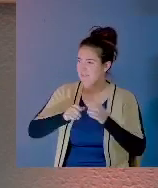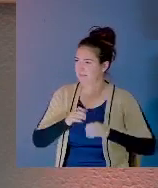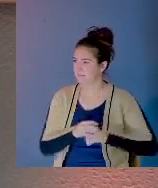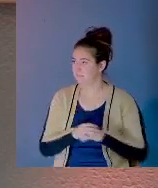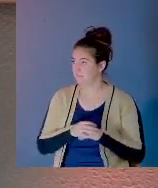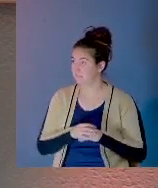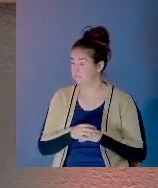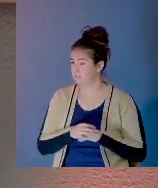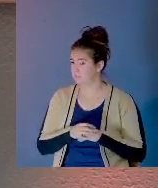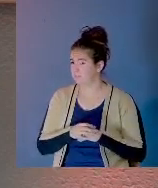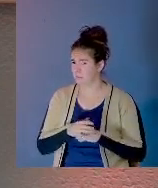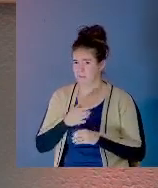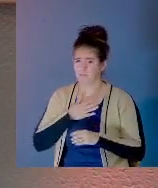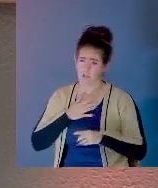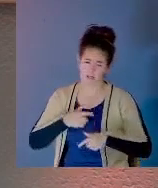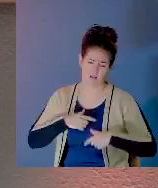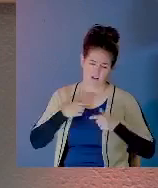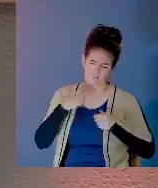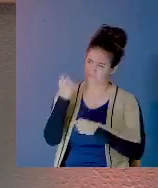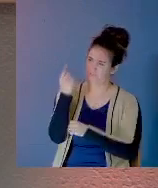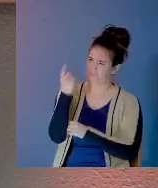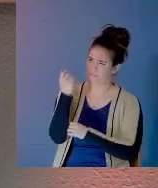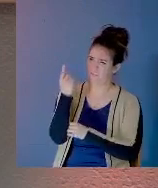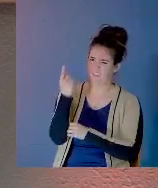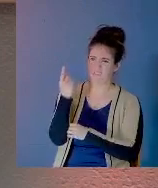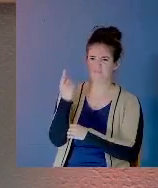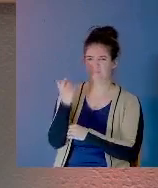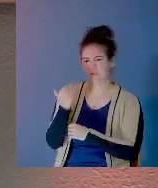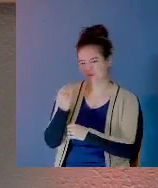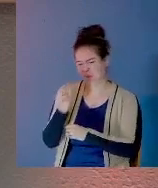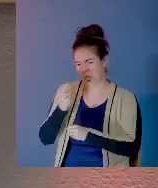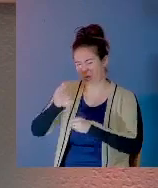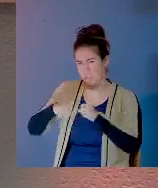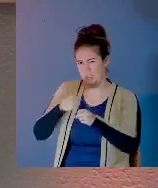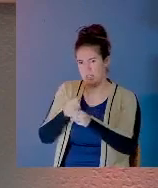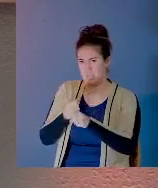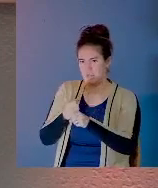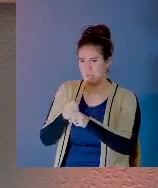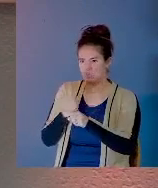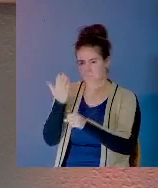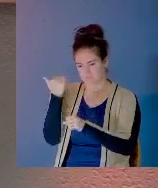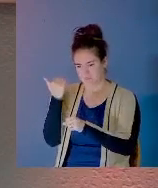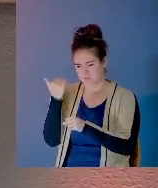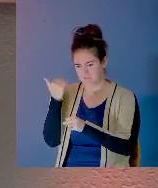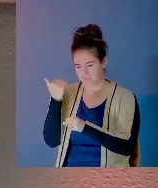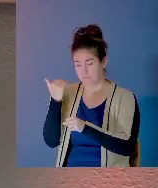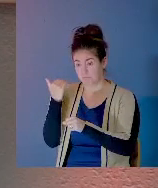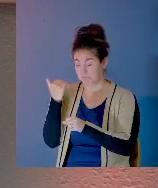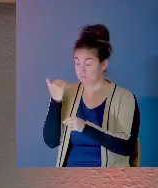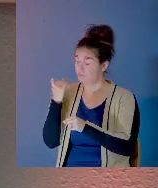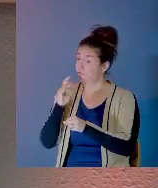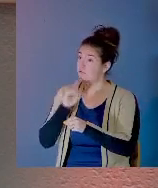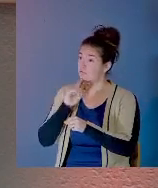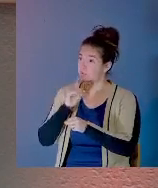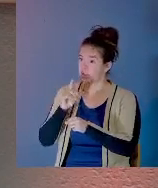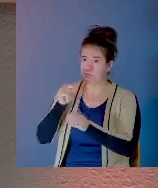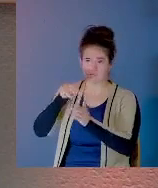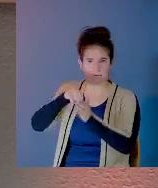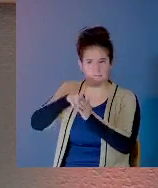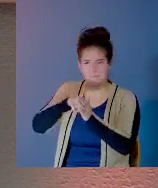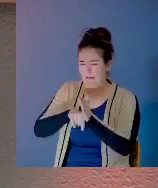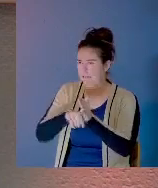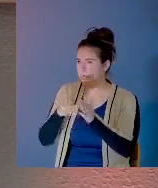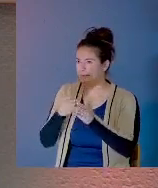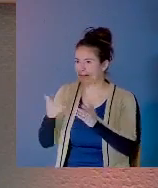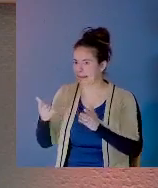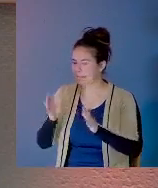life, especially in the last couple of years, they're really profound, and it's what keeps me on the kill. And I have them